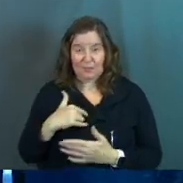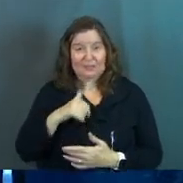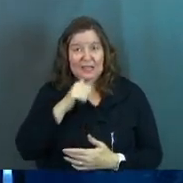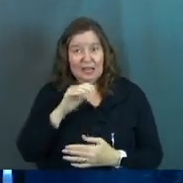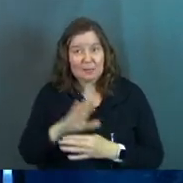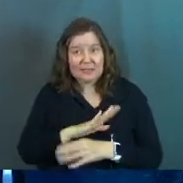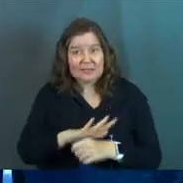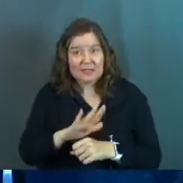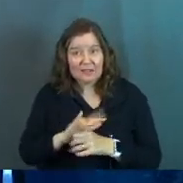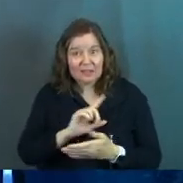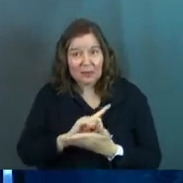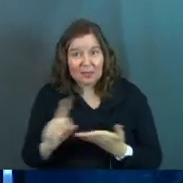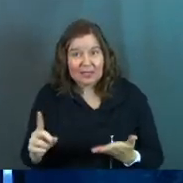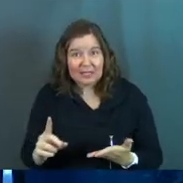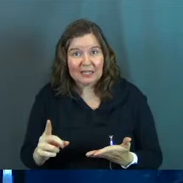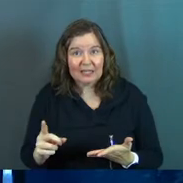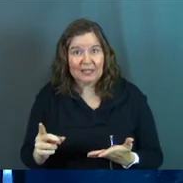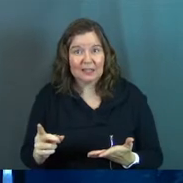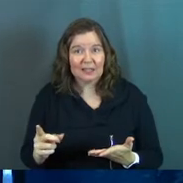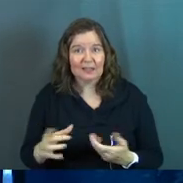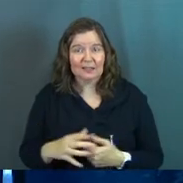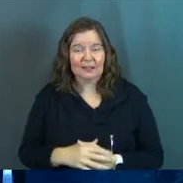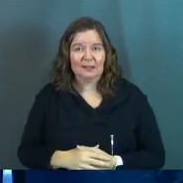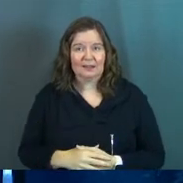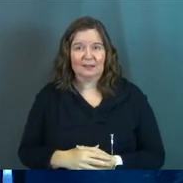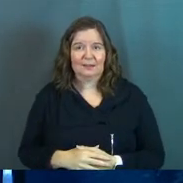I not busy enough that week?